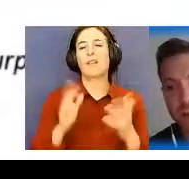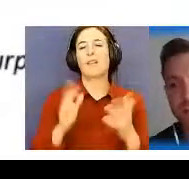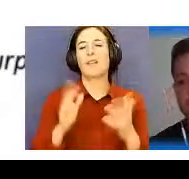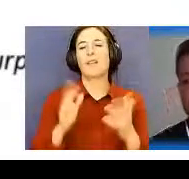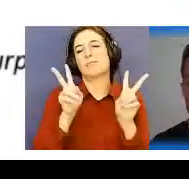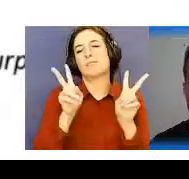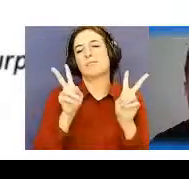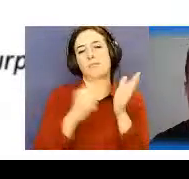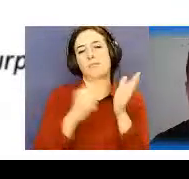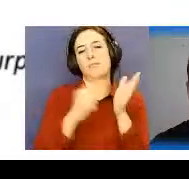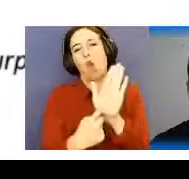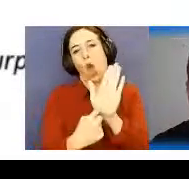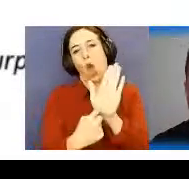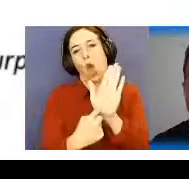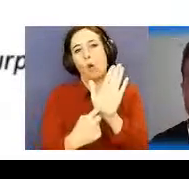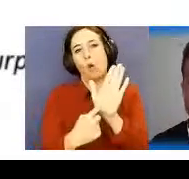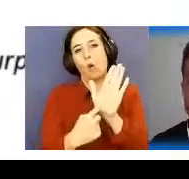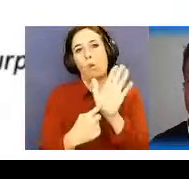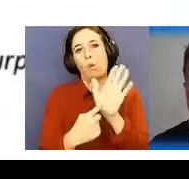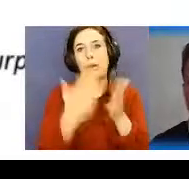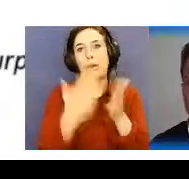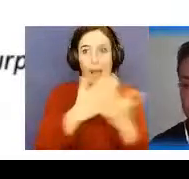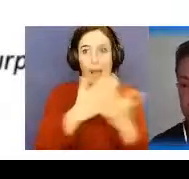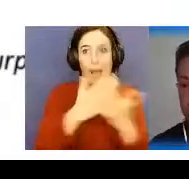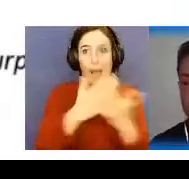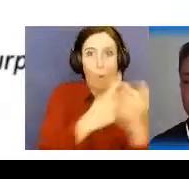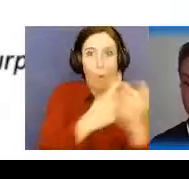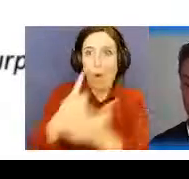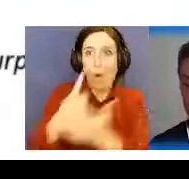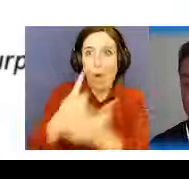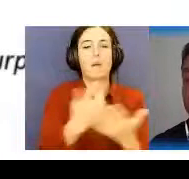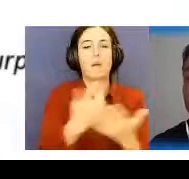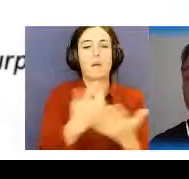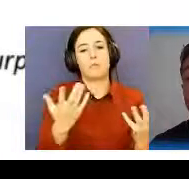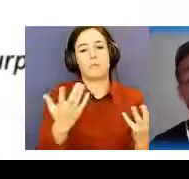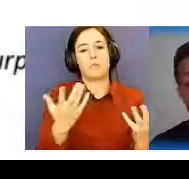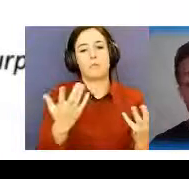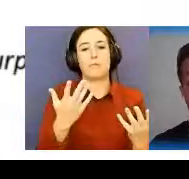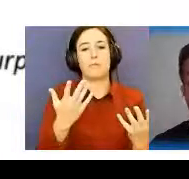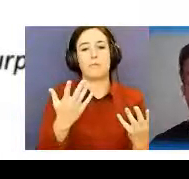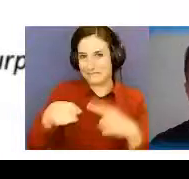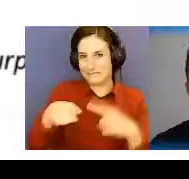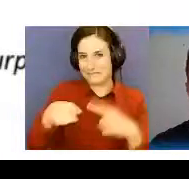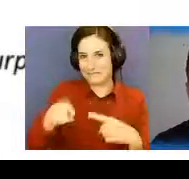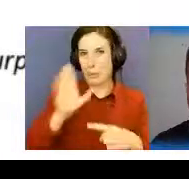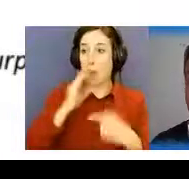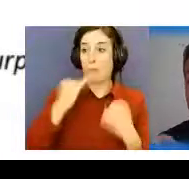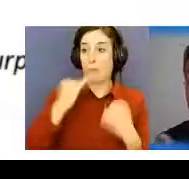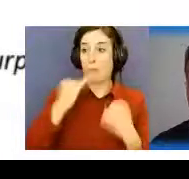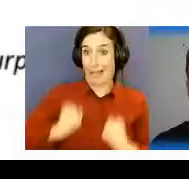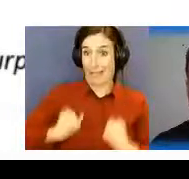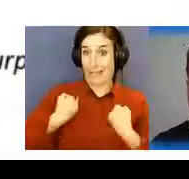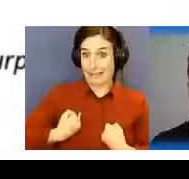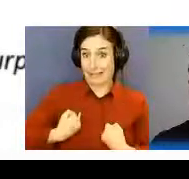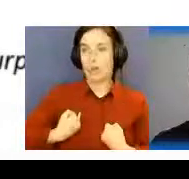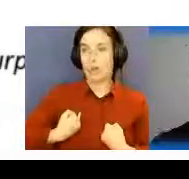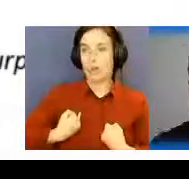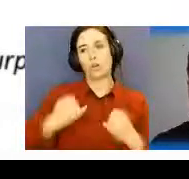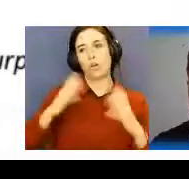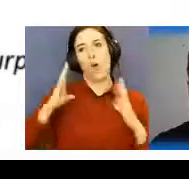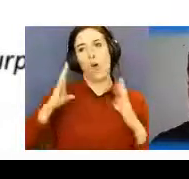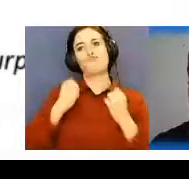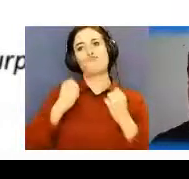extreme end, but we're trying to paint a picture. We hear that rest is always best for people with health conditions. And of course, whilst rest is an absolutely